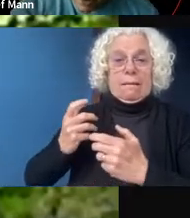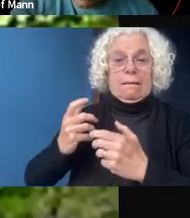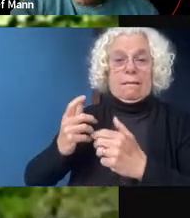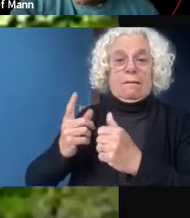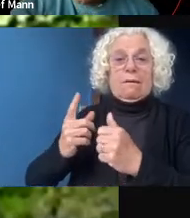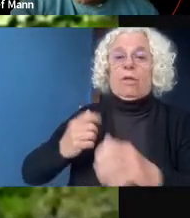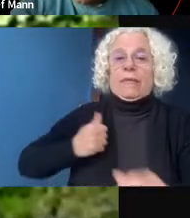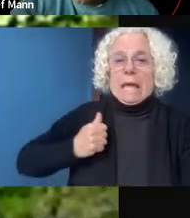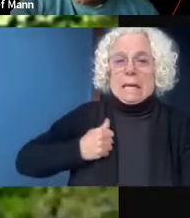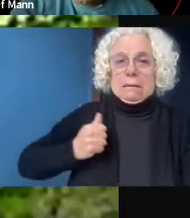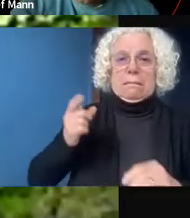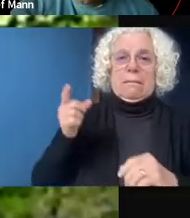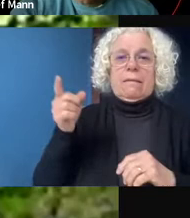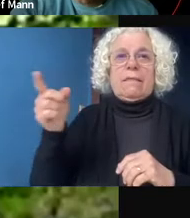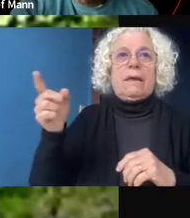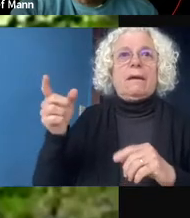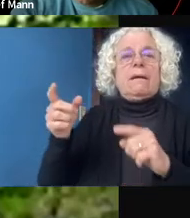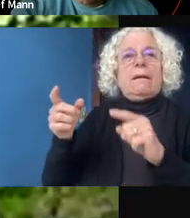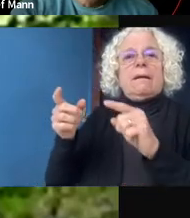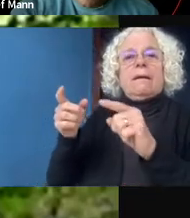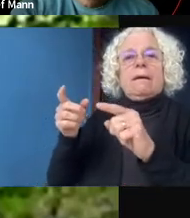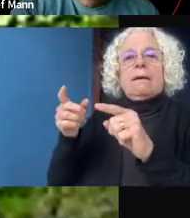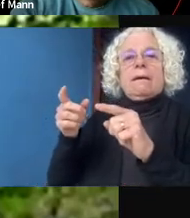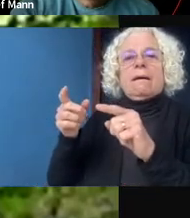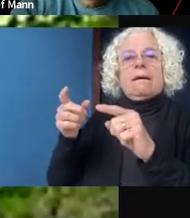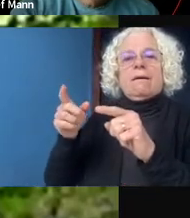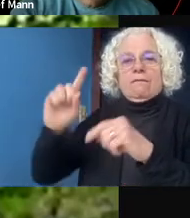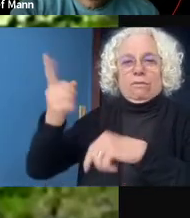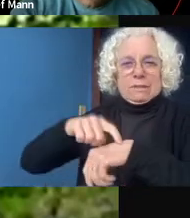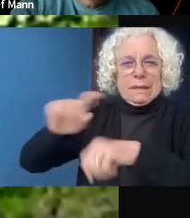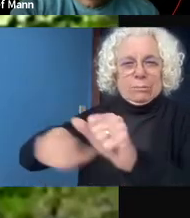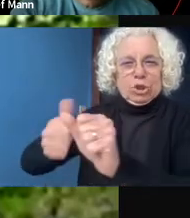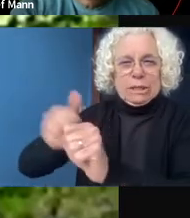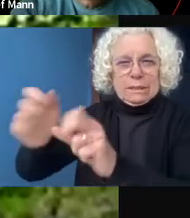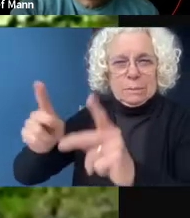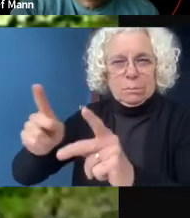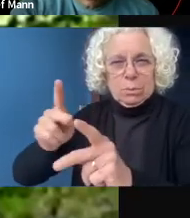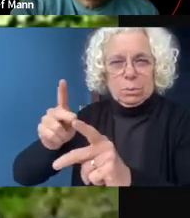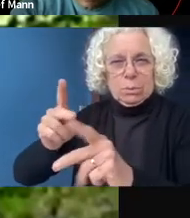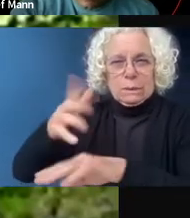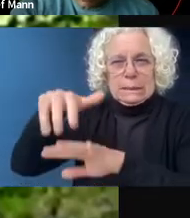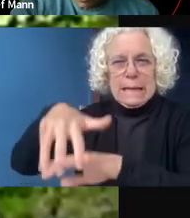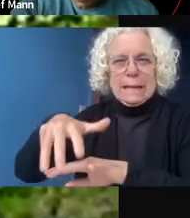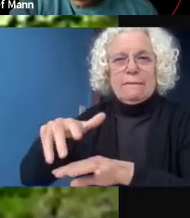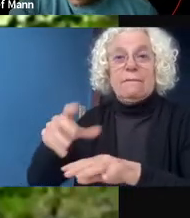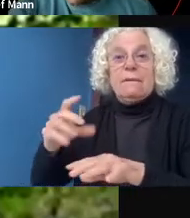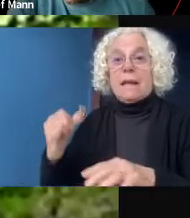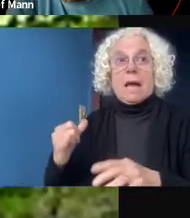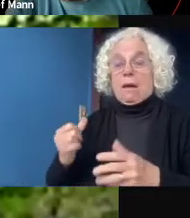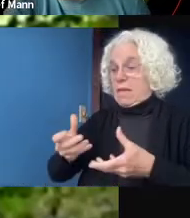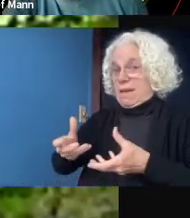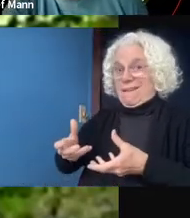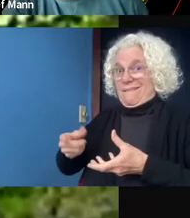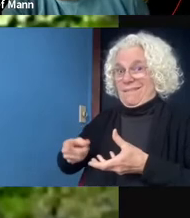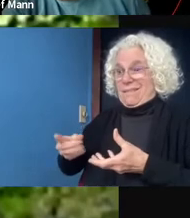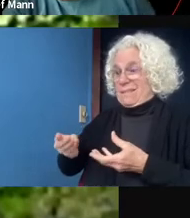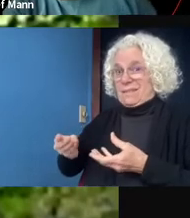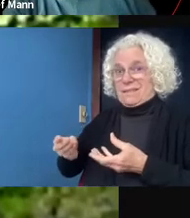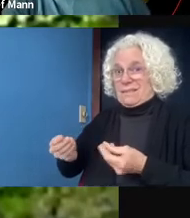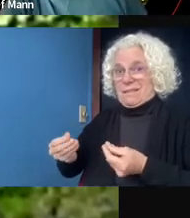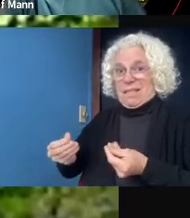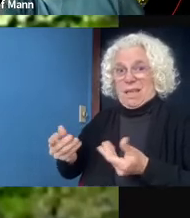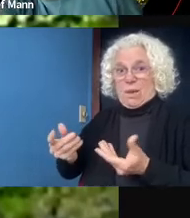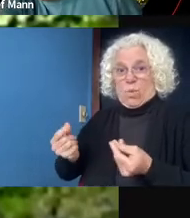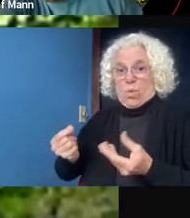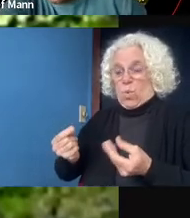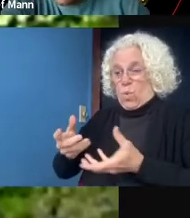second time was when they took this material after being treated and not being able to be buried in the United States